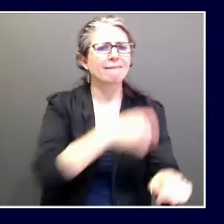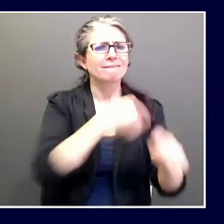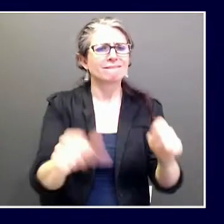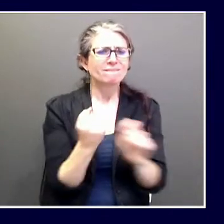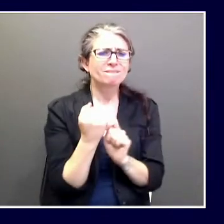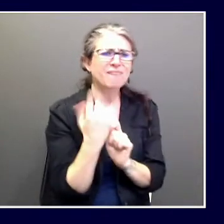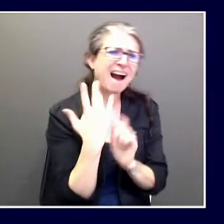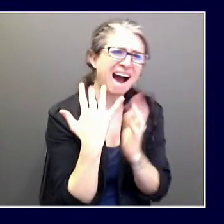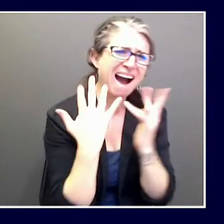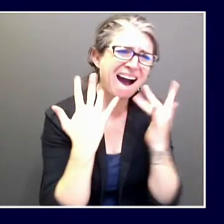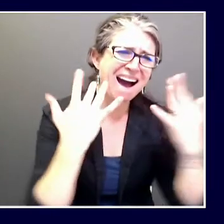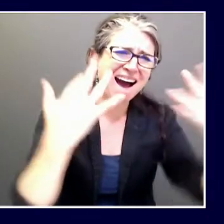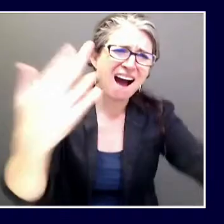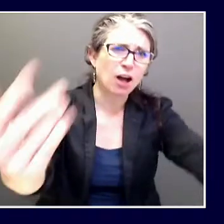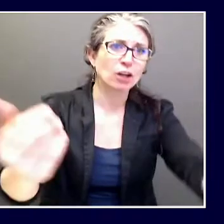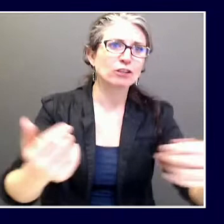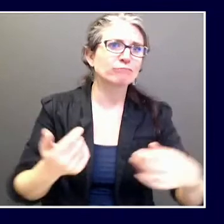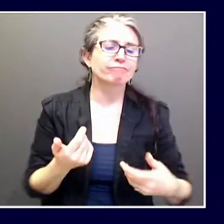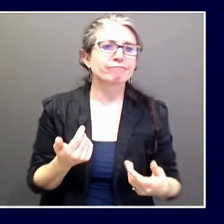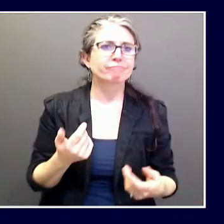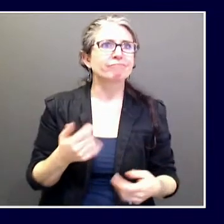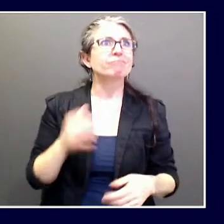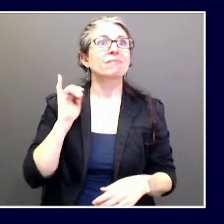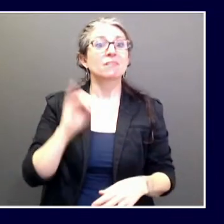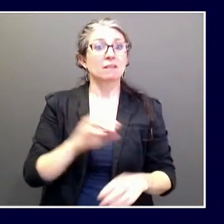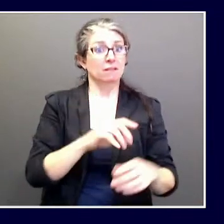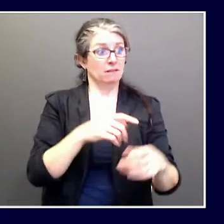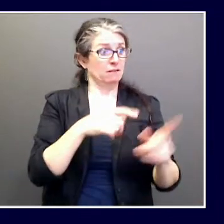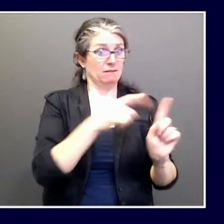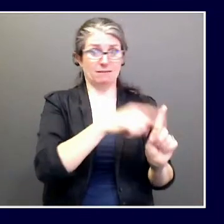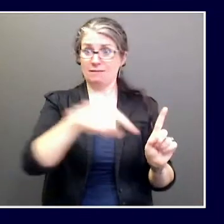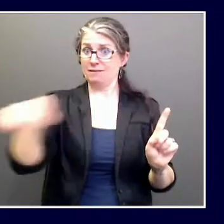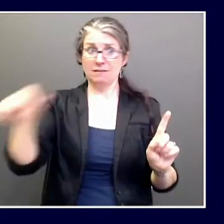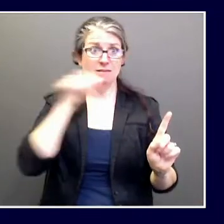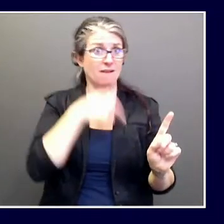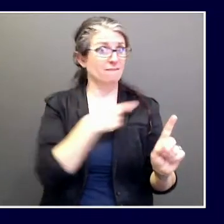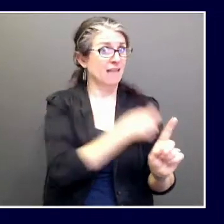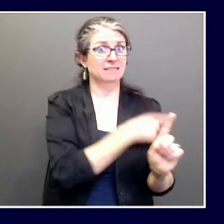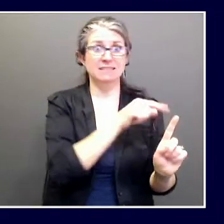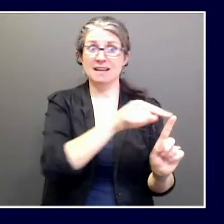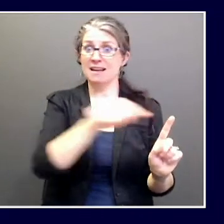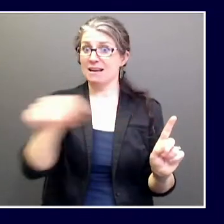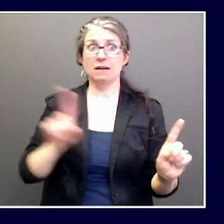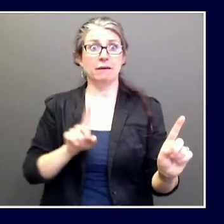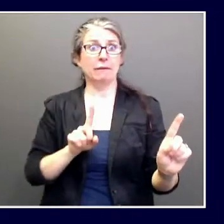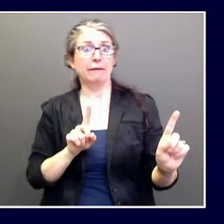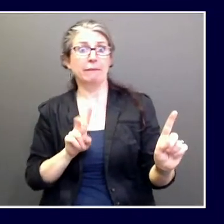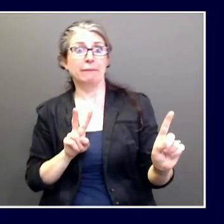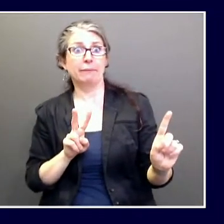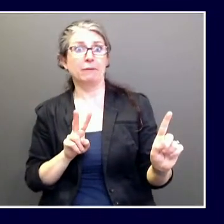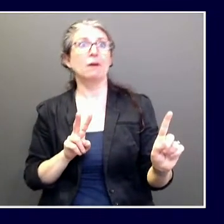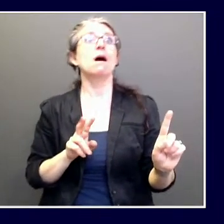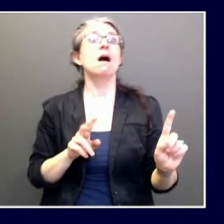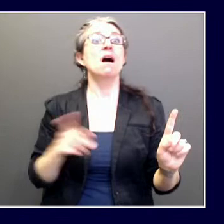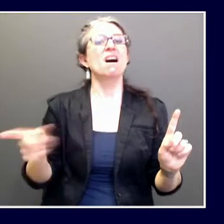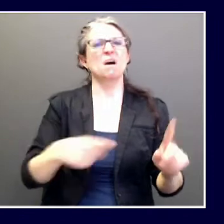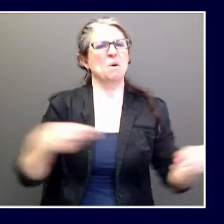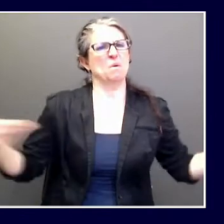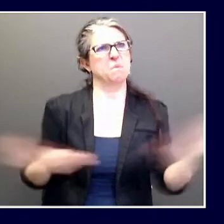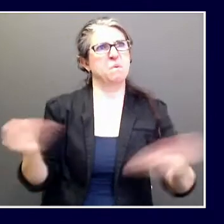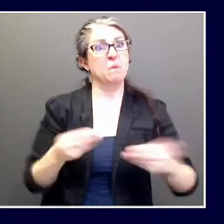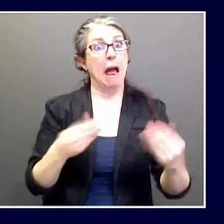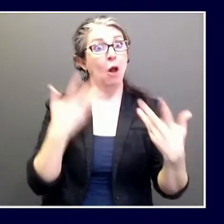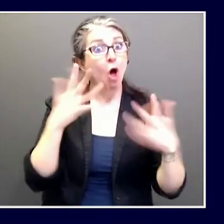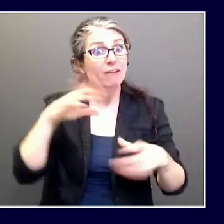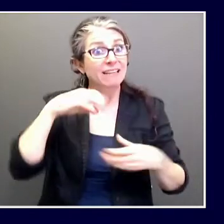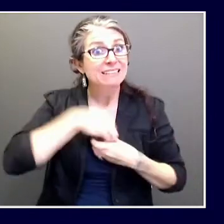been vaccinated or anyone who has had prior existing illness, in that setting, the virus just runs